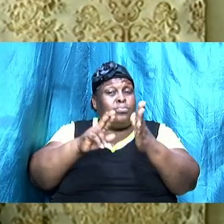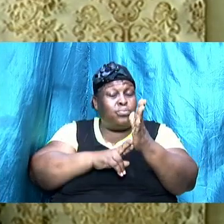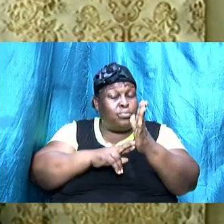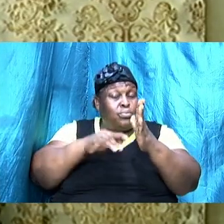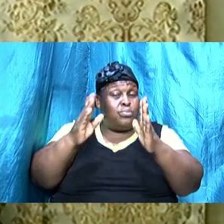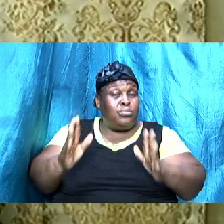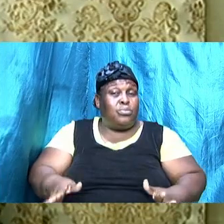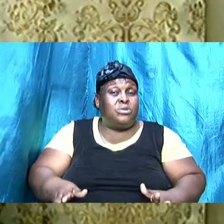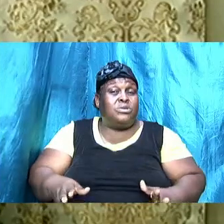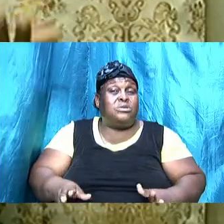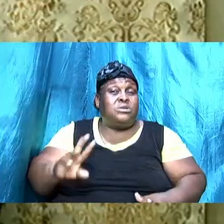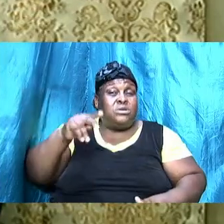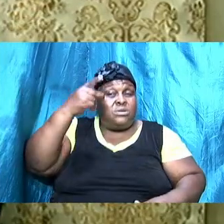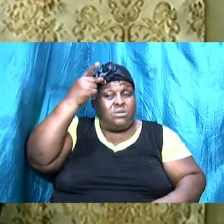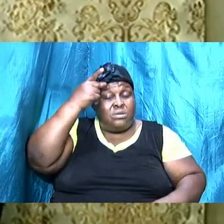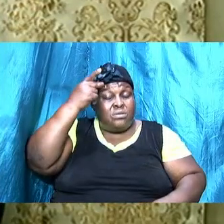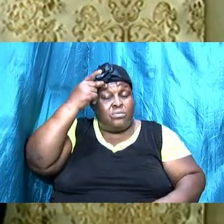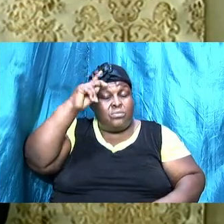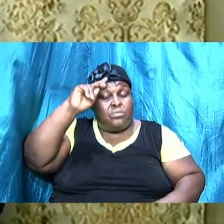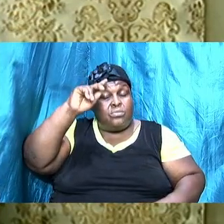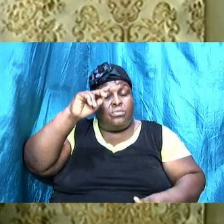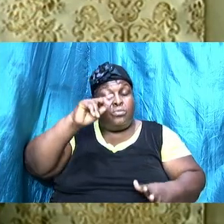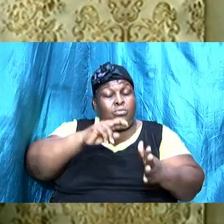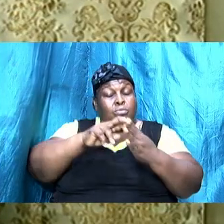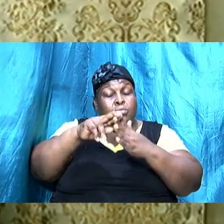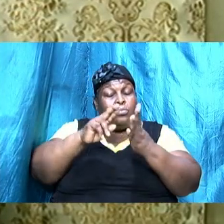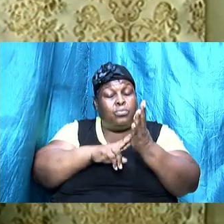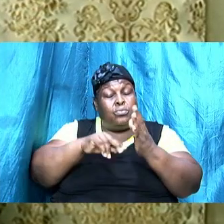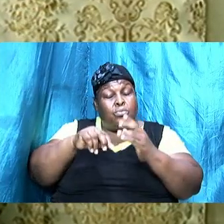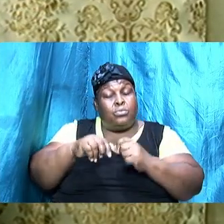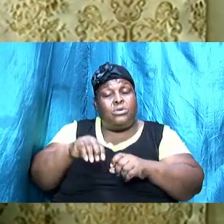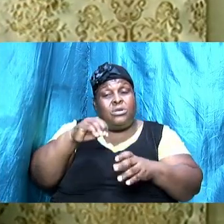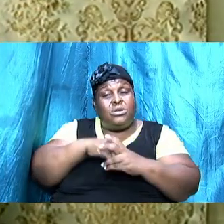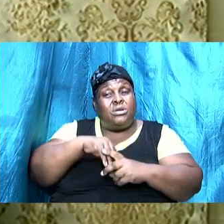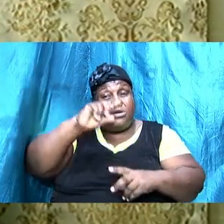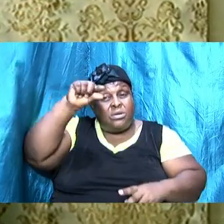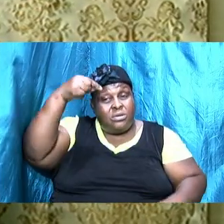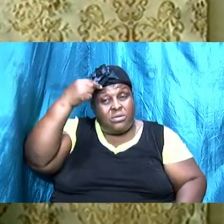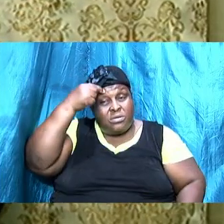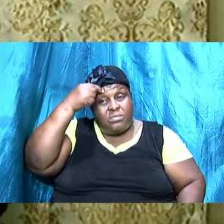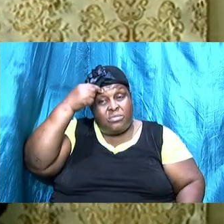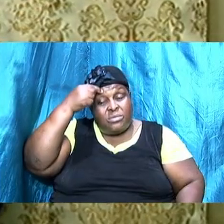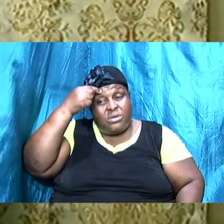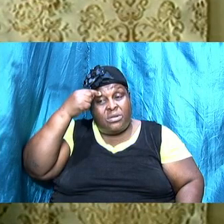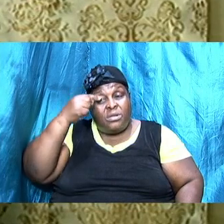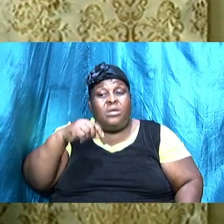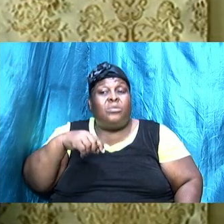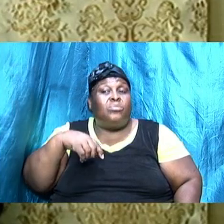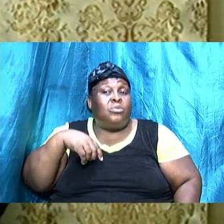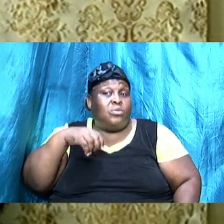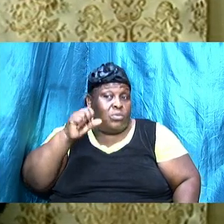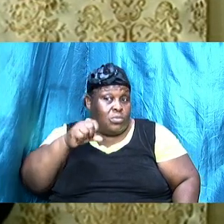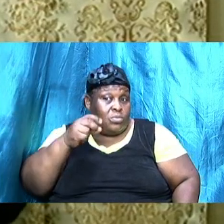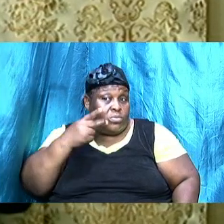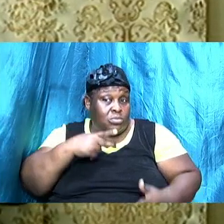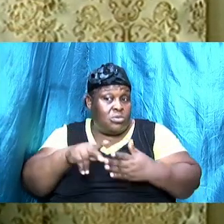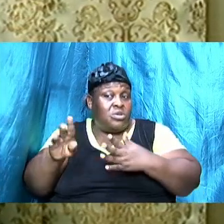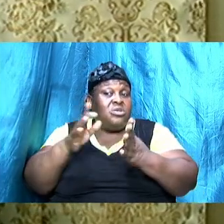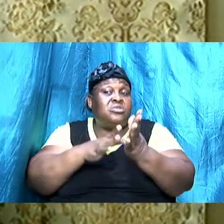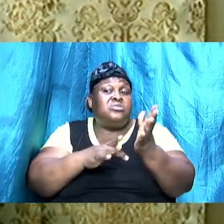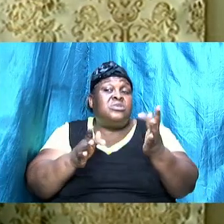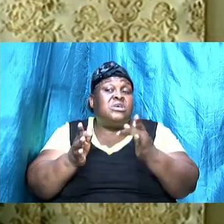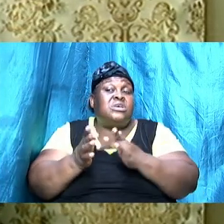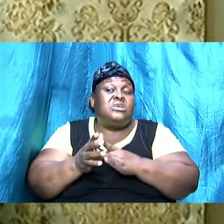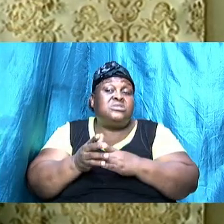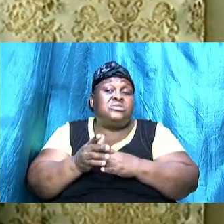those that rule in government. Yet, look at what they just did.